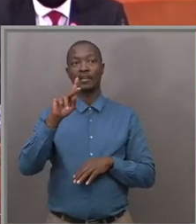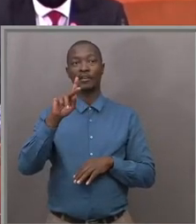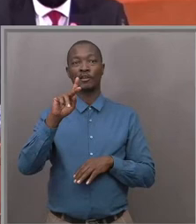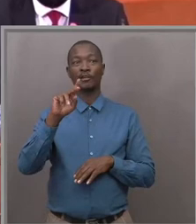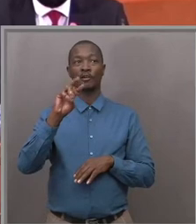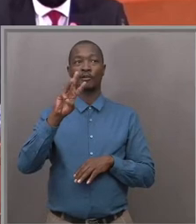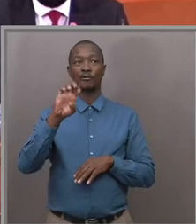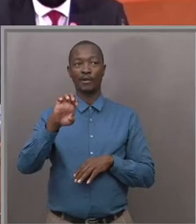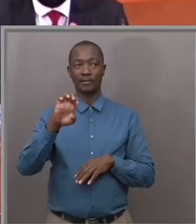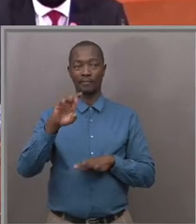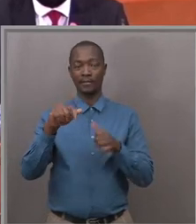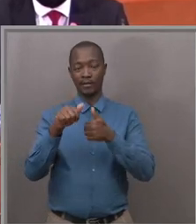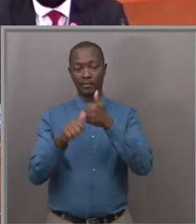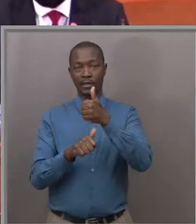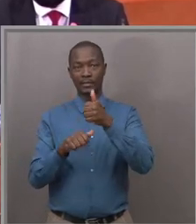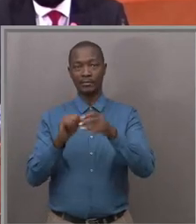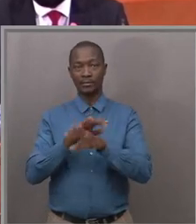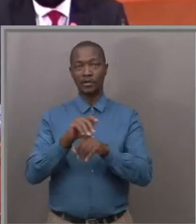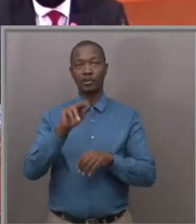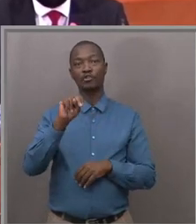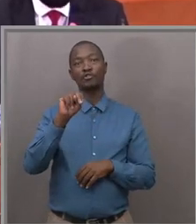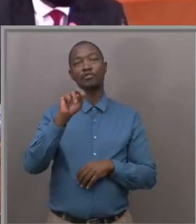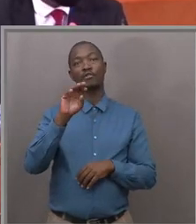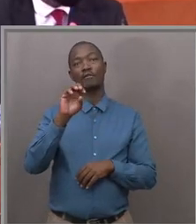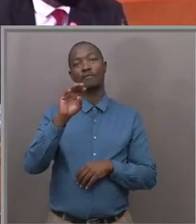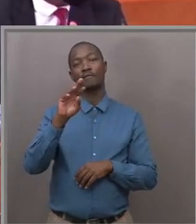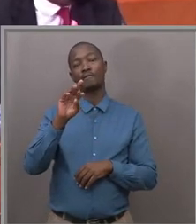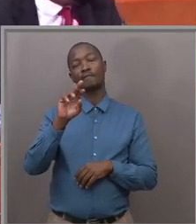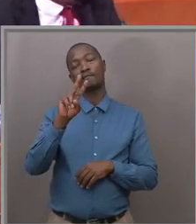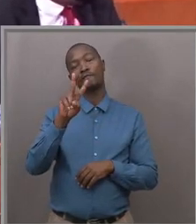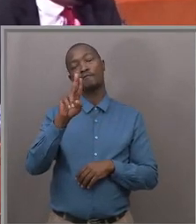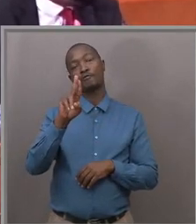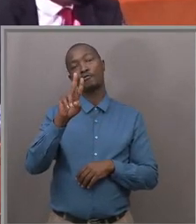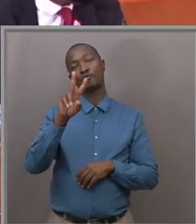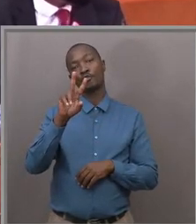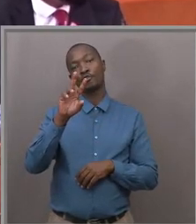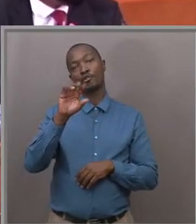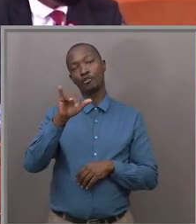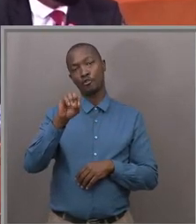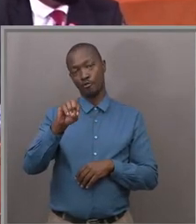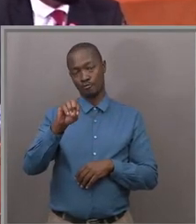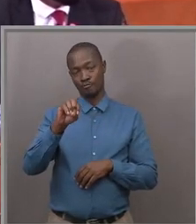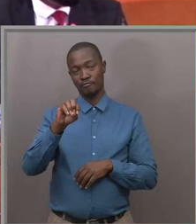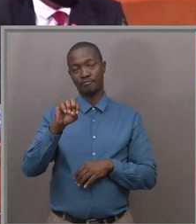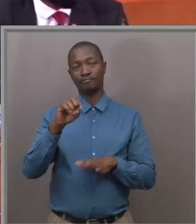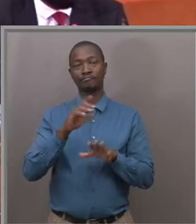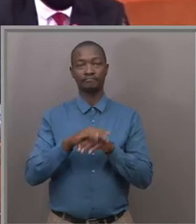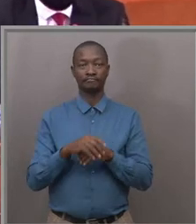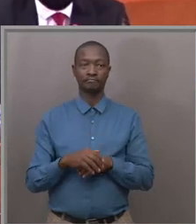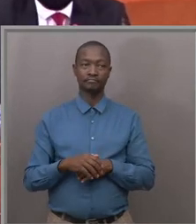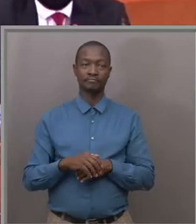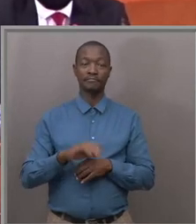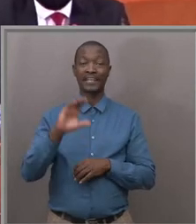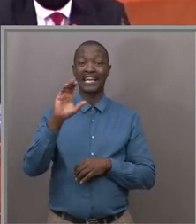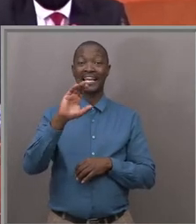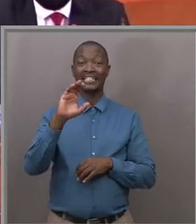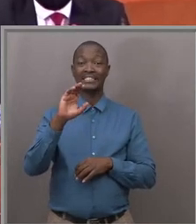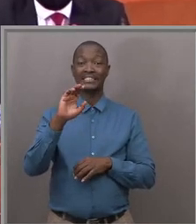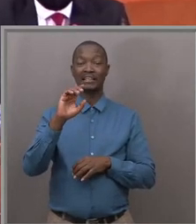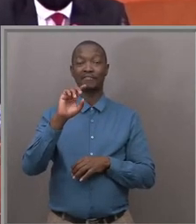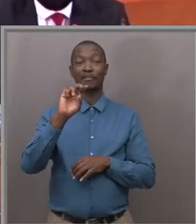Deputy Speaker, Honorable Nomvuyo Mhlakaza Manamela, the Chief Whip of the Governing